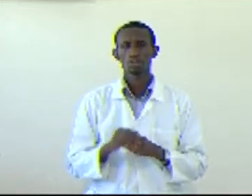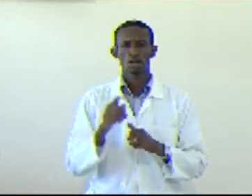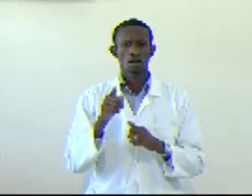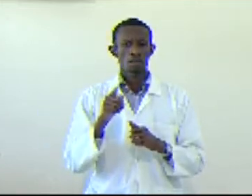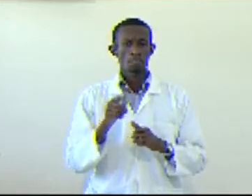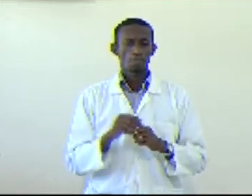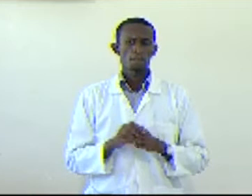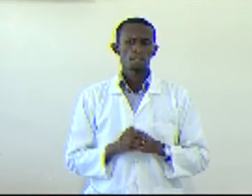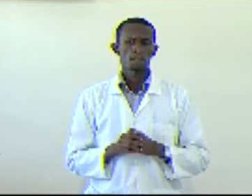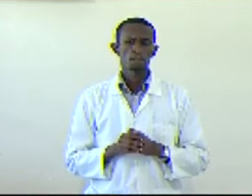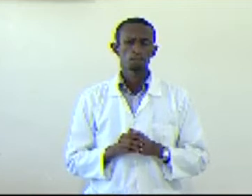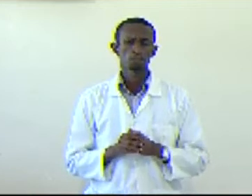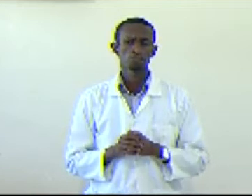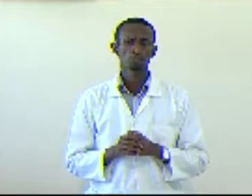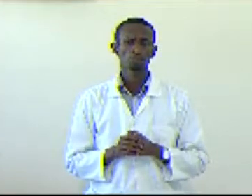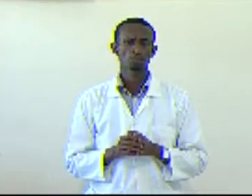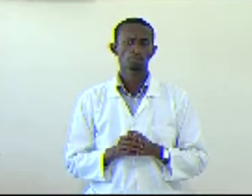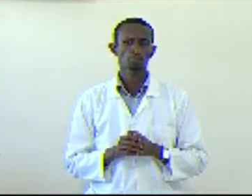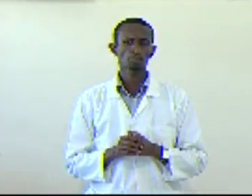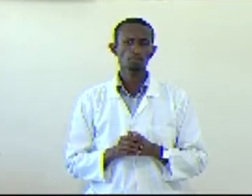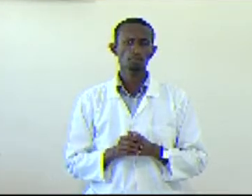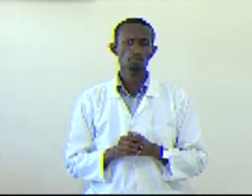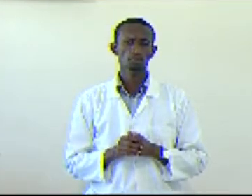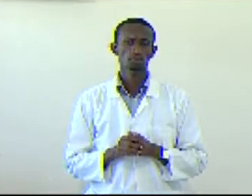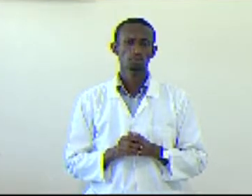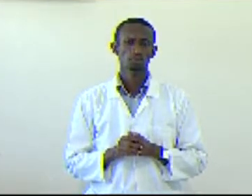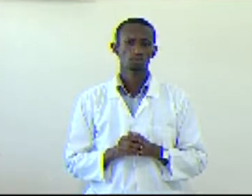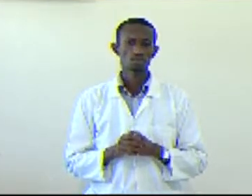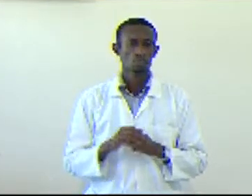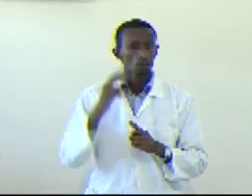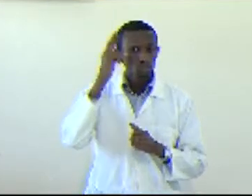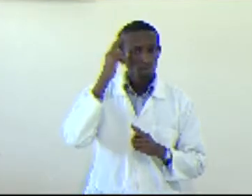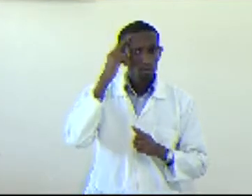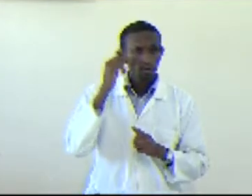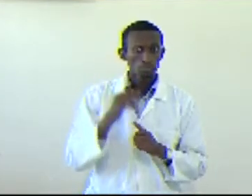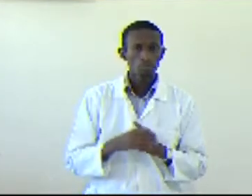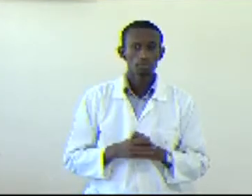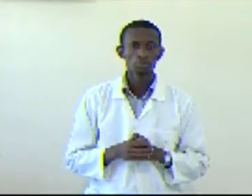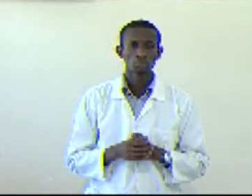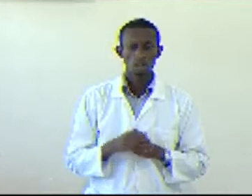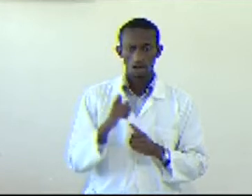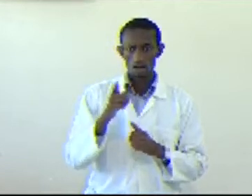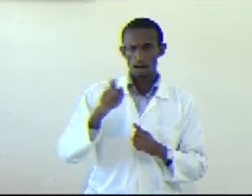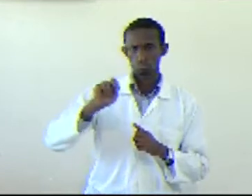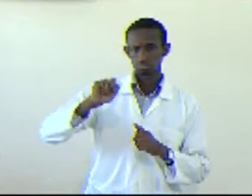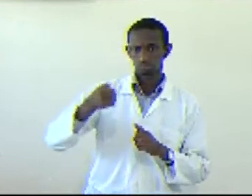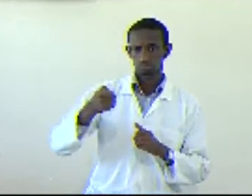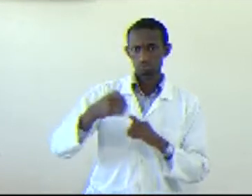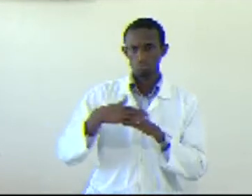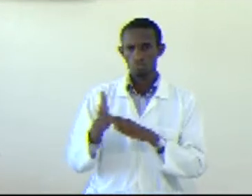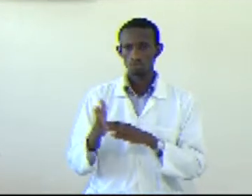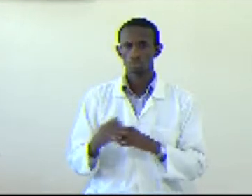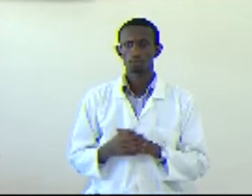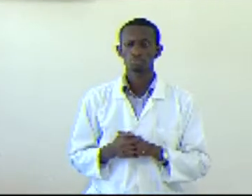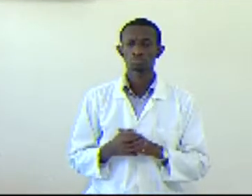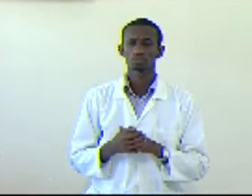right? So then we have, so remember, what is here? It is a switch. So in another word,